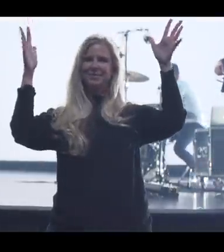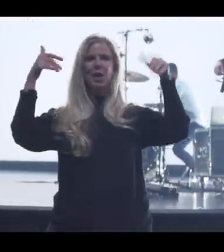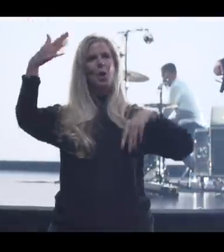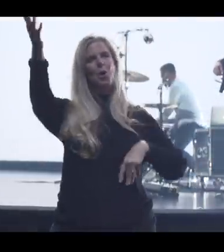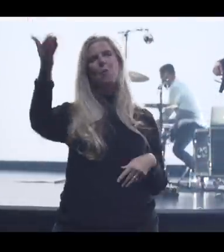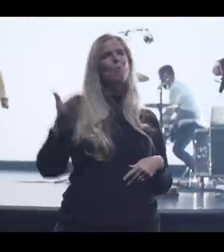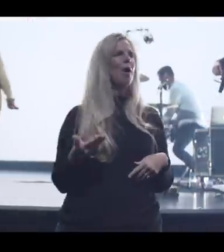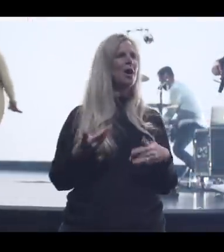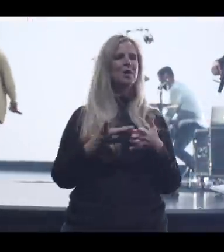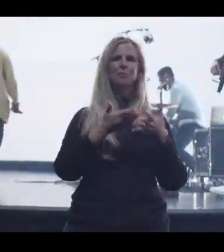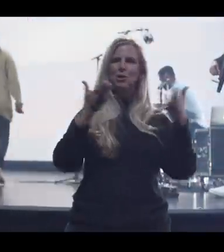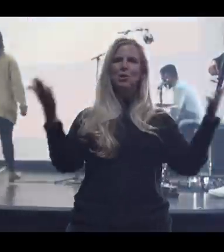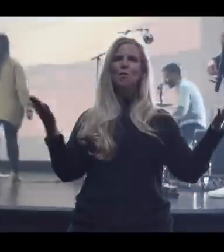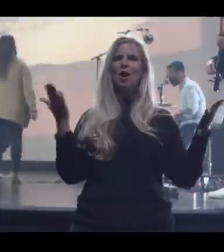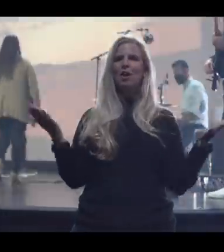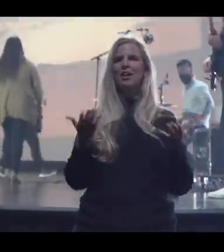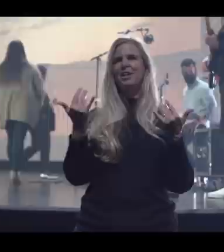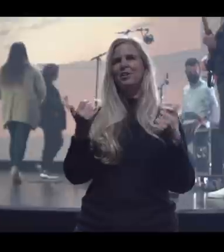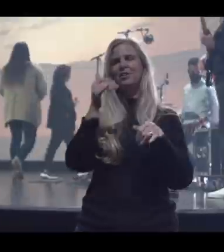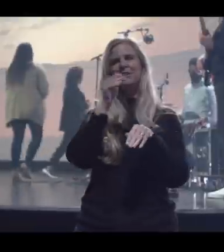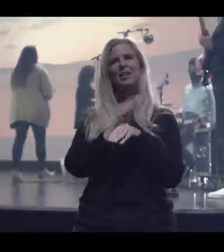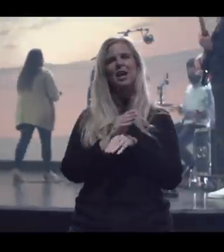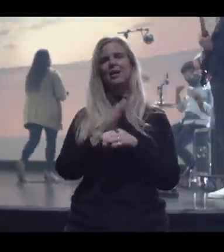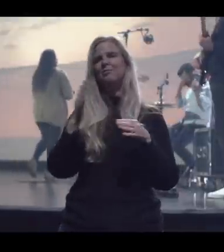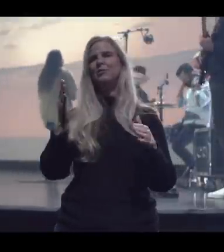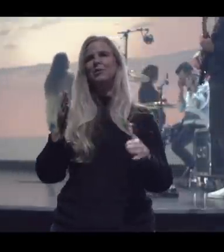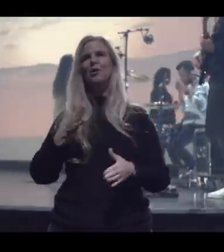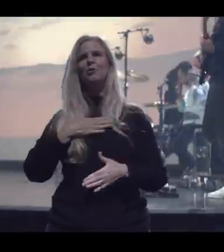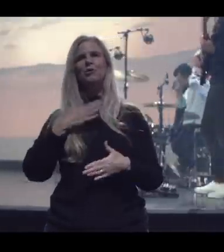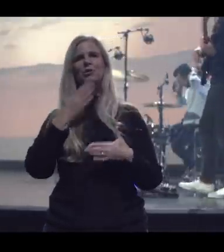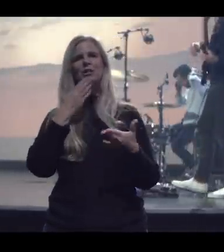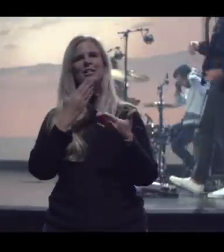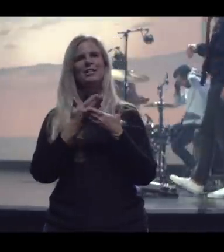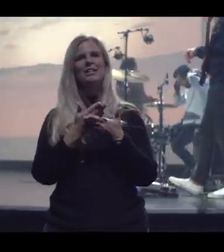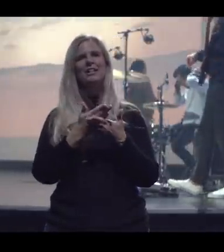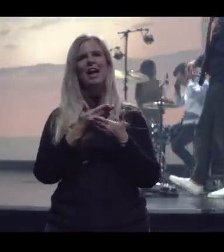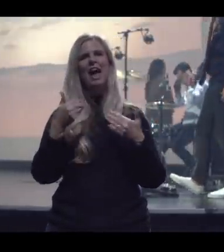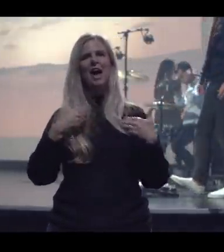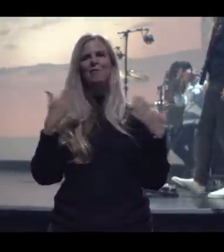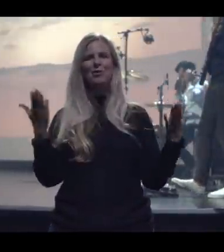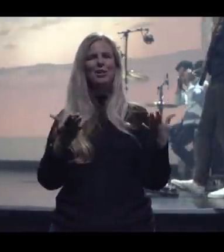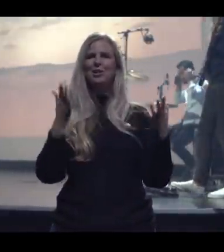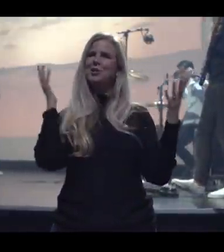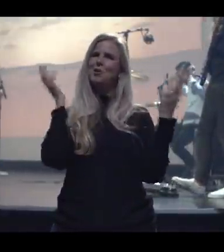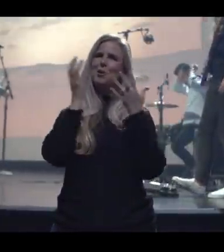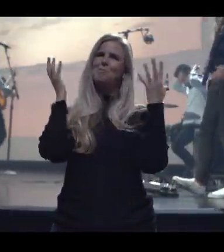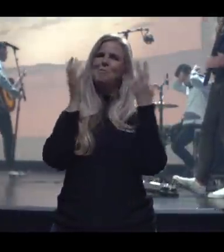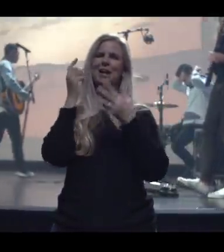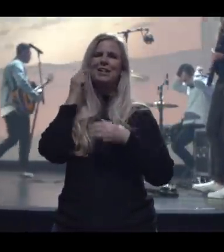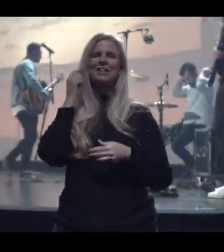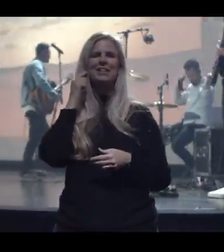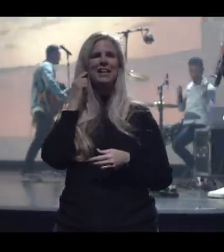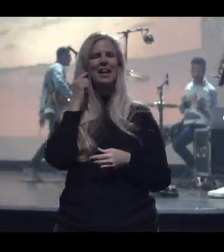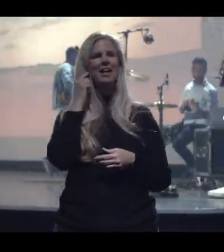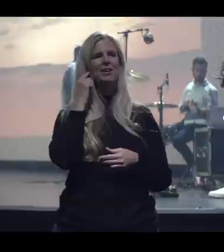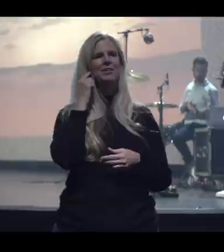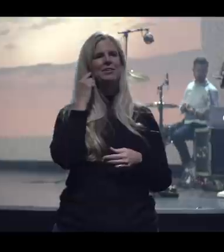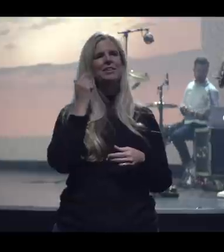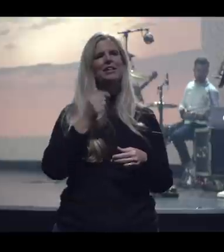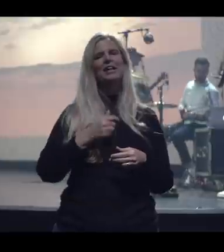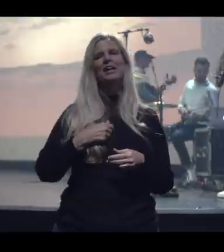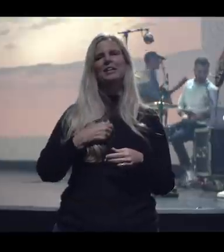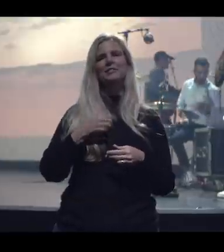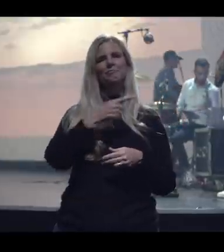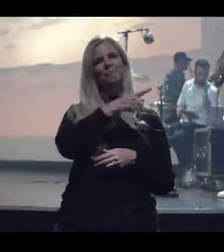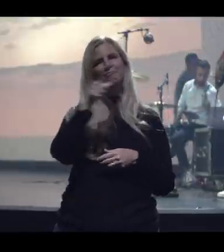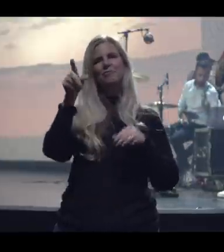Welcome everybody here tonight. It is so good to have you. You guys sound amazing. We're going to continue to sing in a few minutes, but right now you can take your